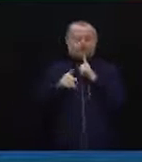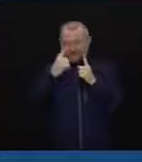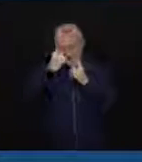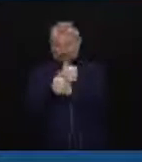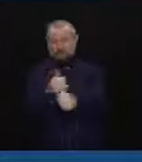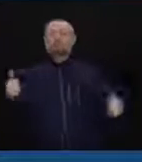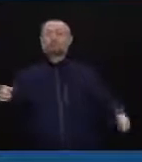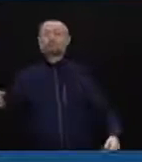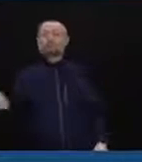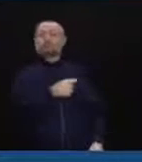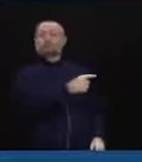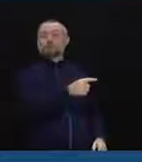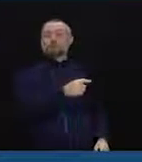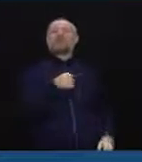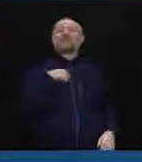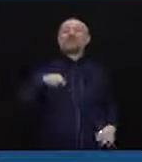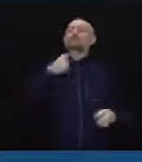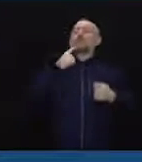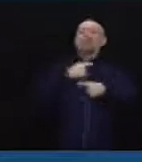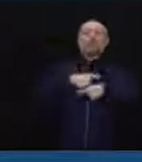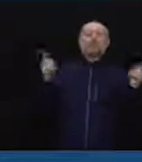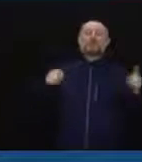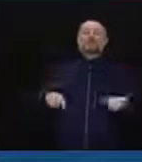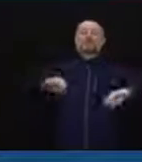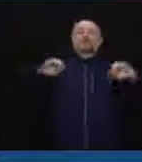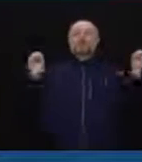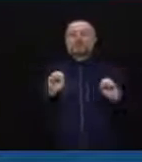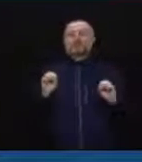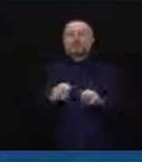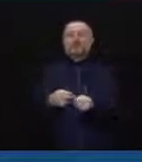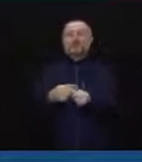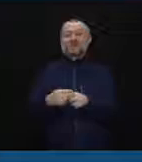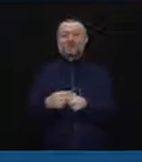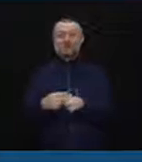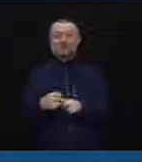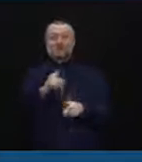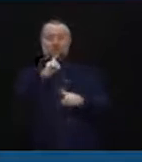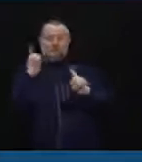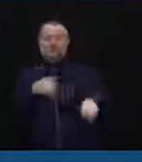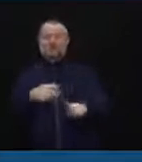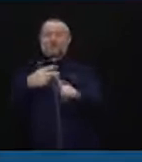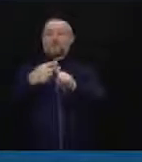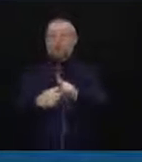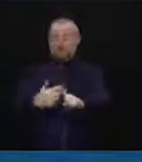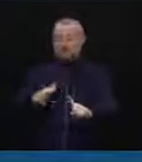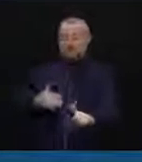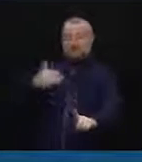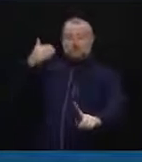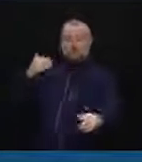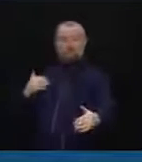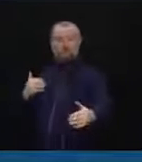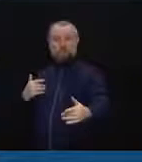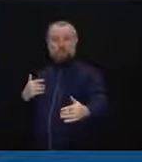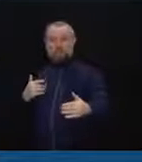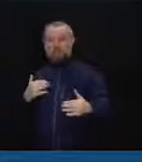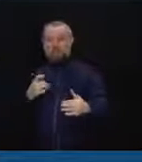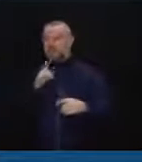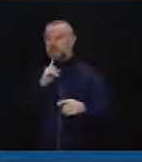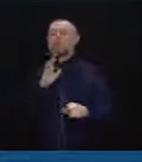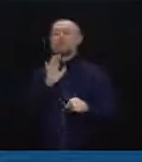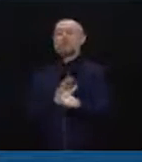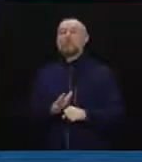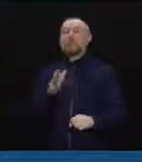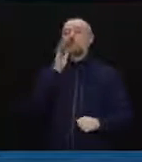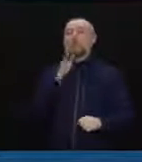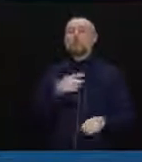temporary measure exactly 2 months ago, promised New Yorkers we'd evaluate it at this time, and now the numbers have improved dramatically based